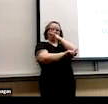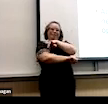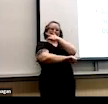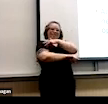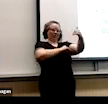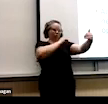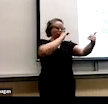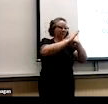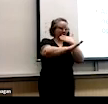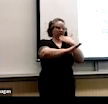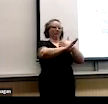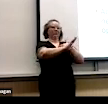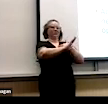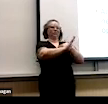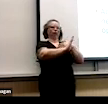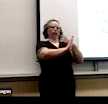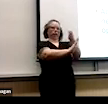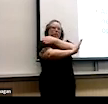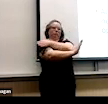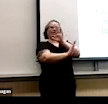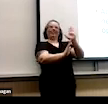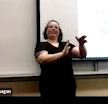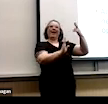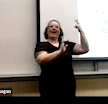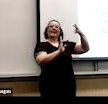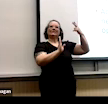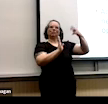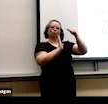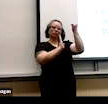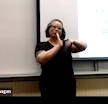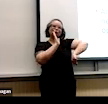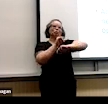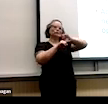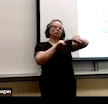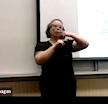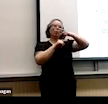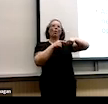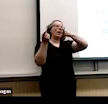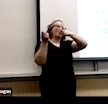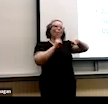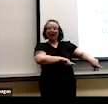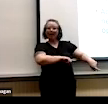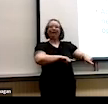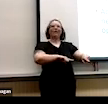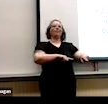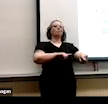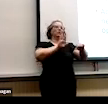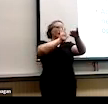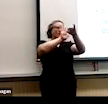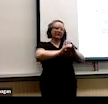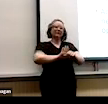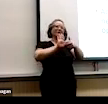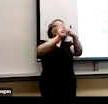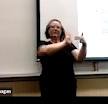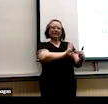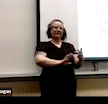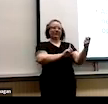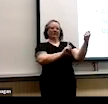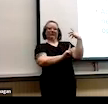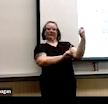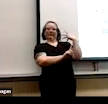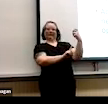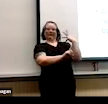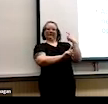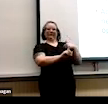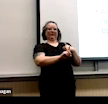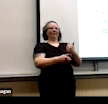past, and here's what I know about their current concerns. That makes such a difference to me, and it makes such a difference to the patients when I walk into the room knowing a little bit